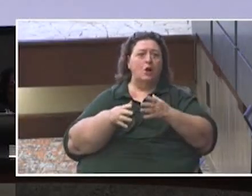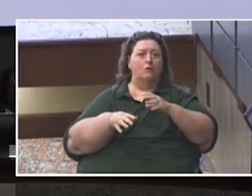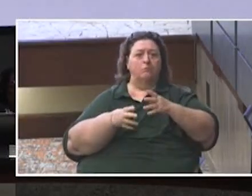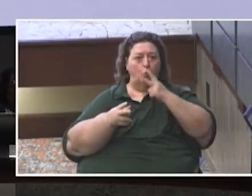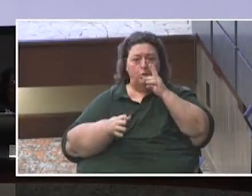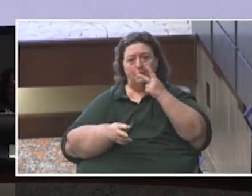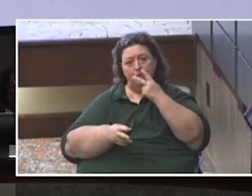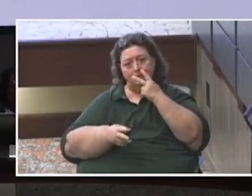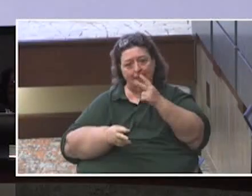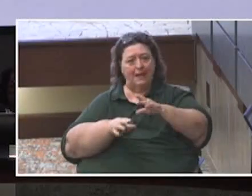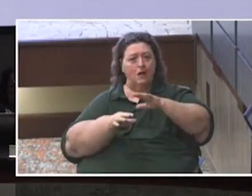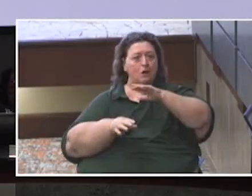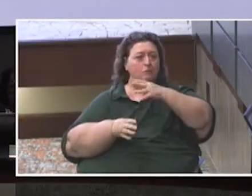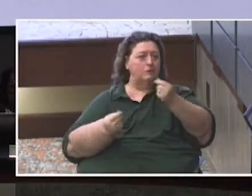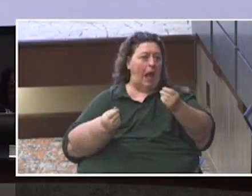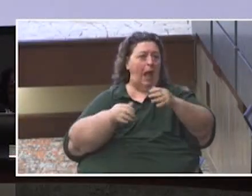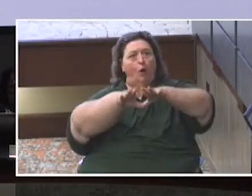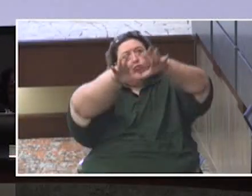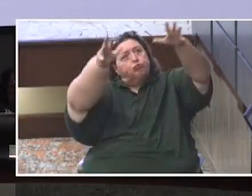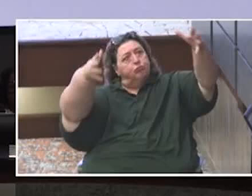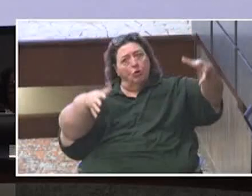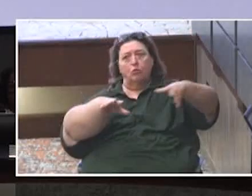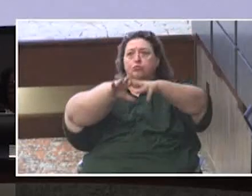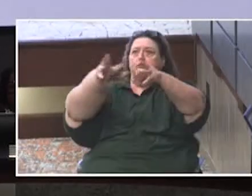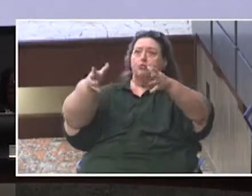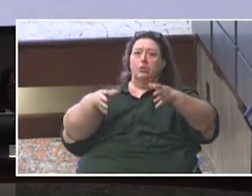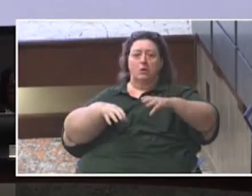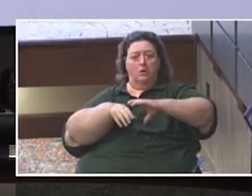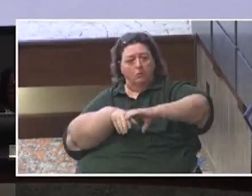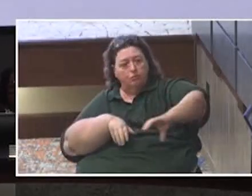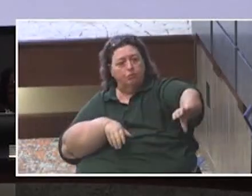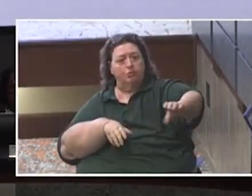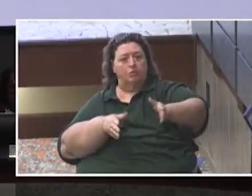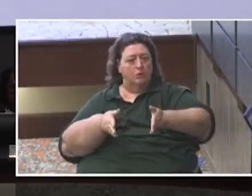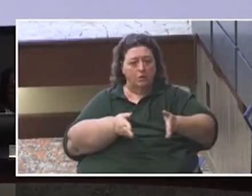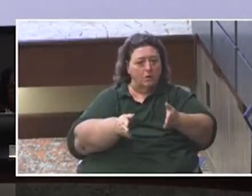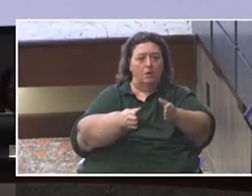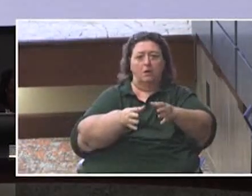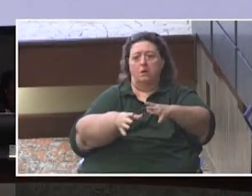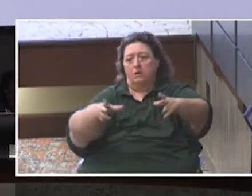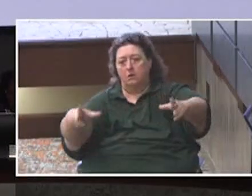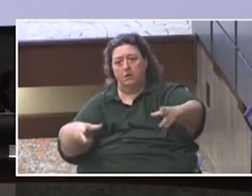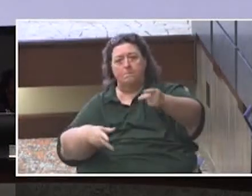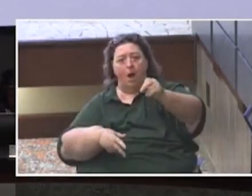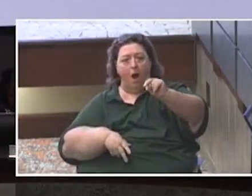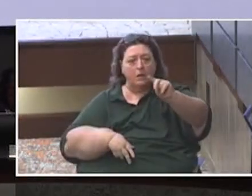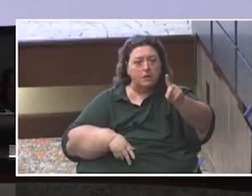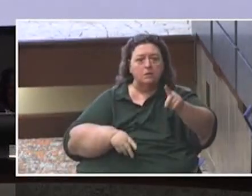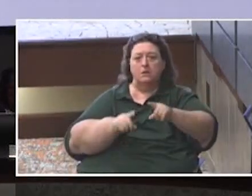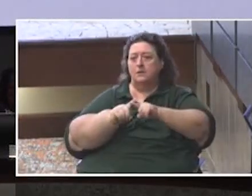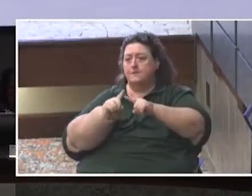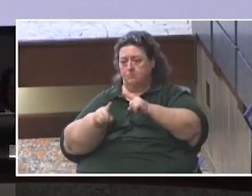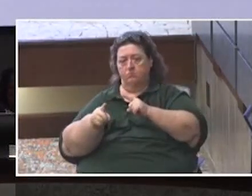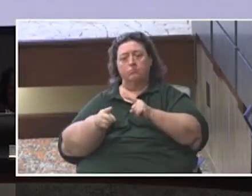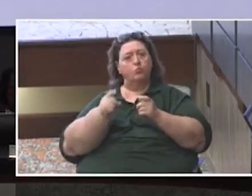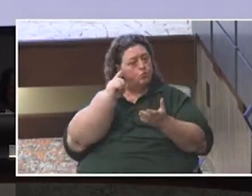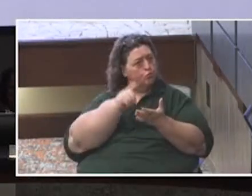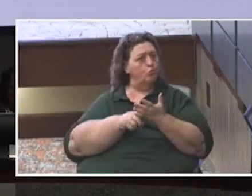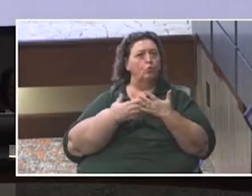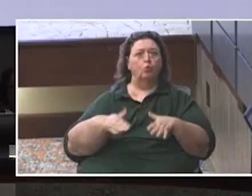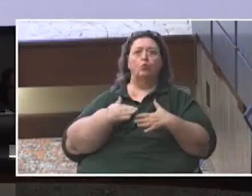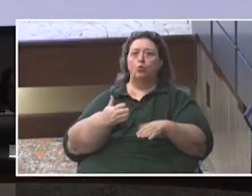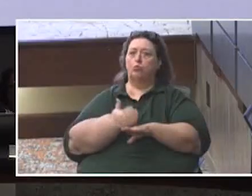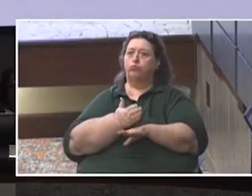piles and culverts going in, some cast-in-place concrete going in at our pond areas, and making just a lot of progress on